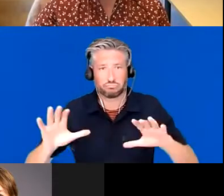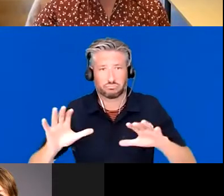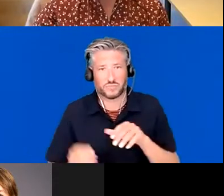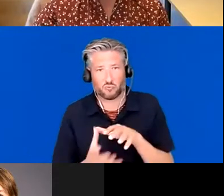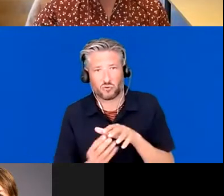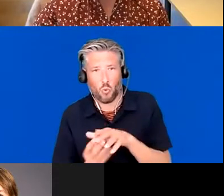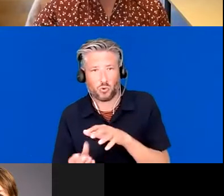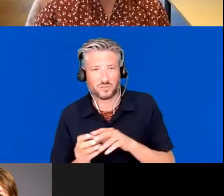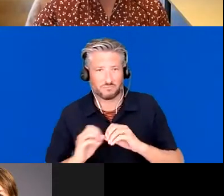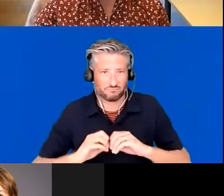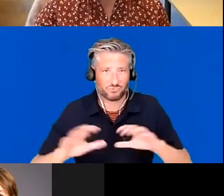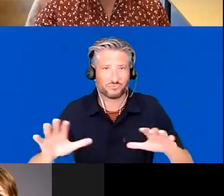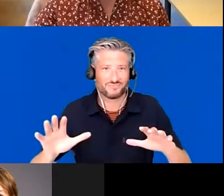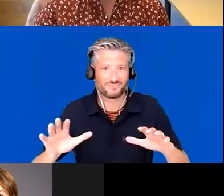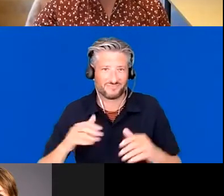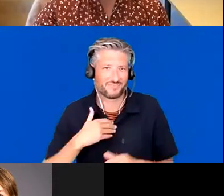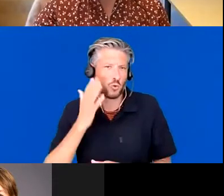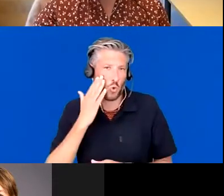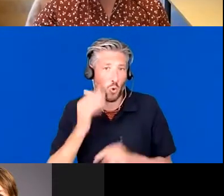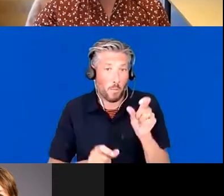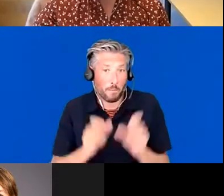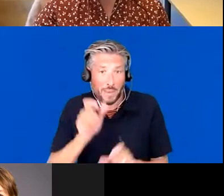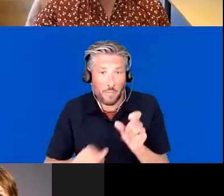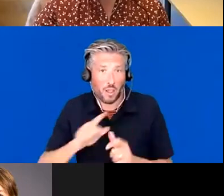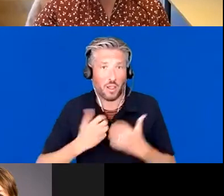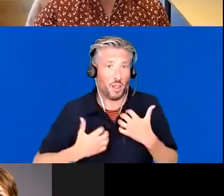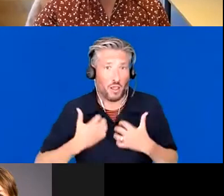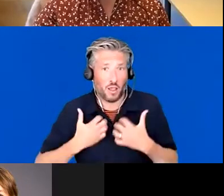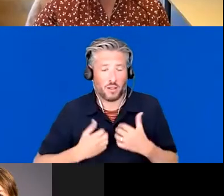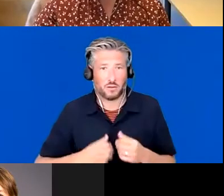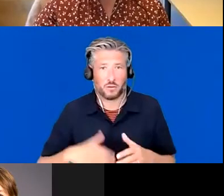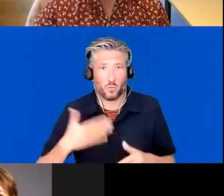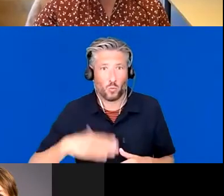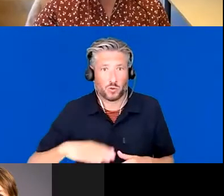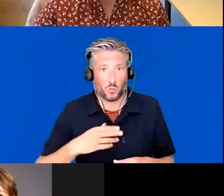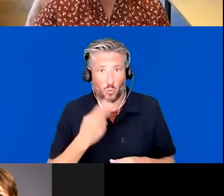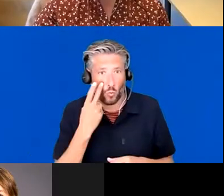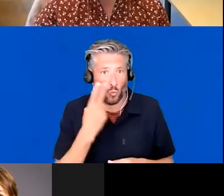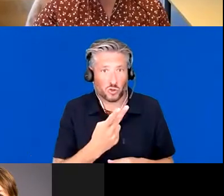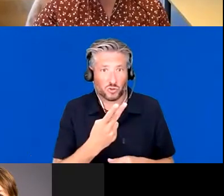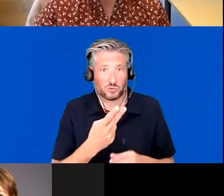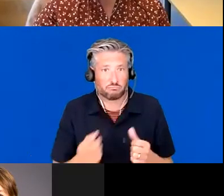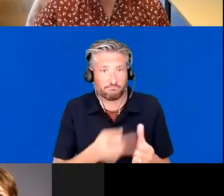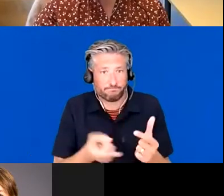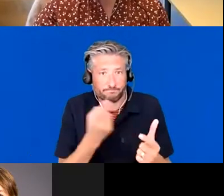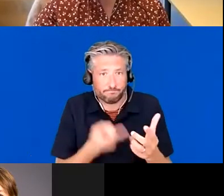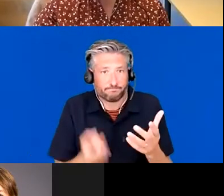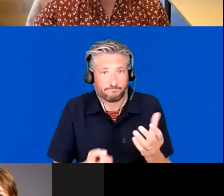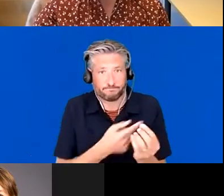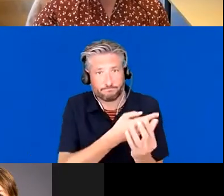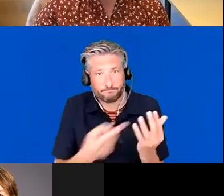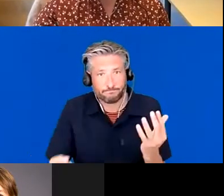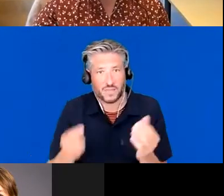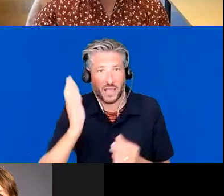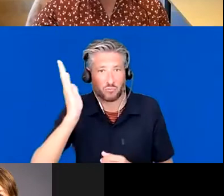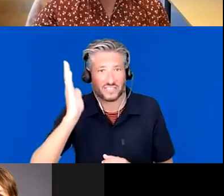people really wanted to, and people did, they sort of watched everything, which was good. However, for the plenaries, they were kept as